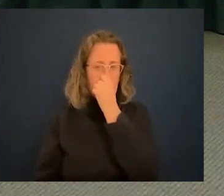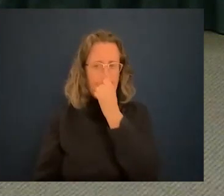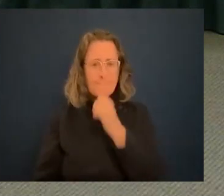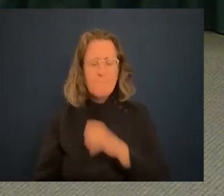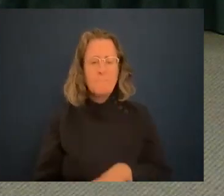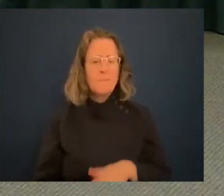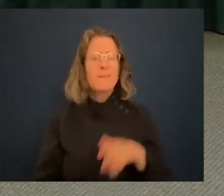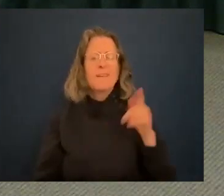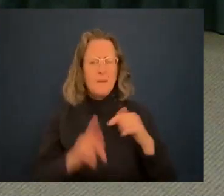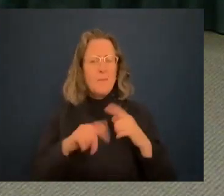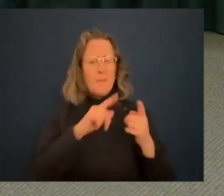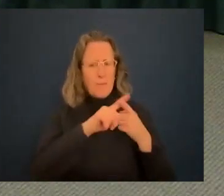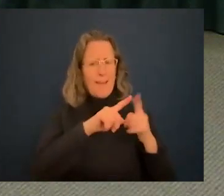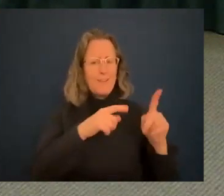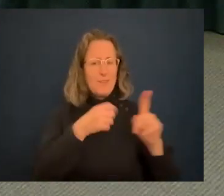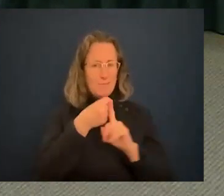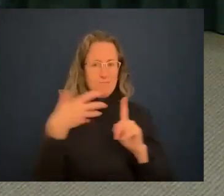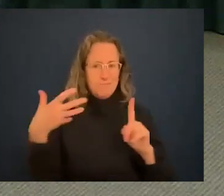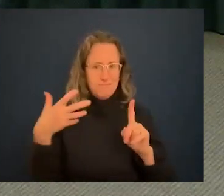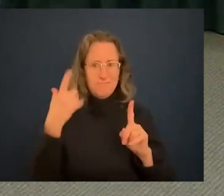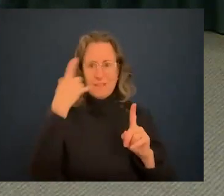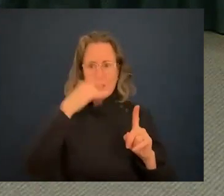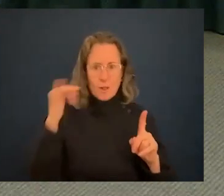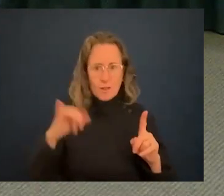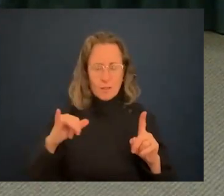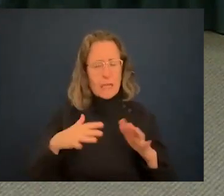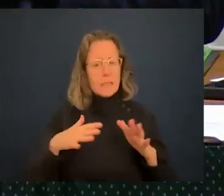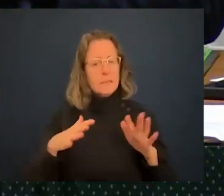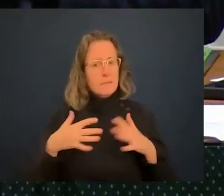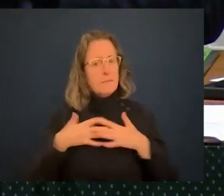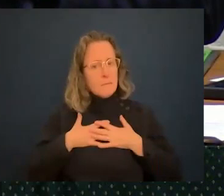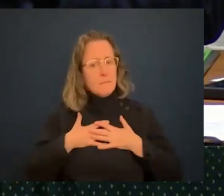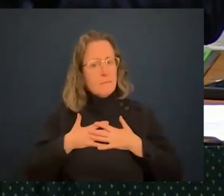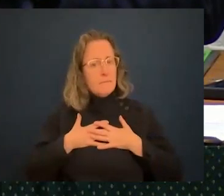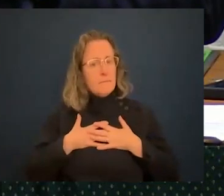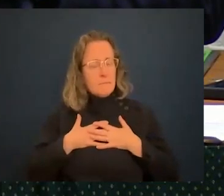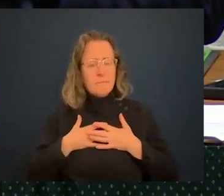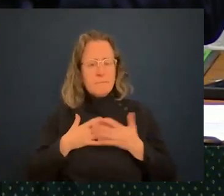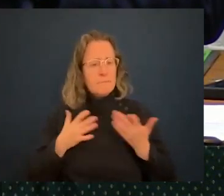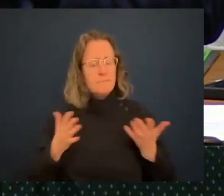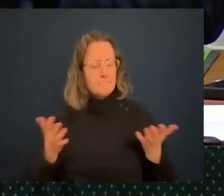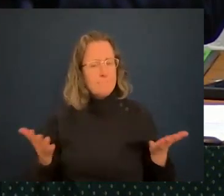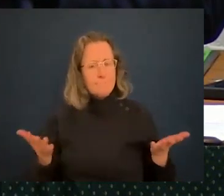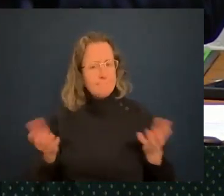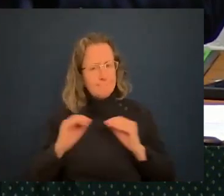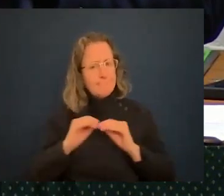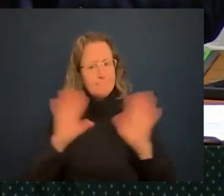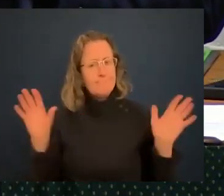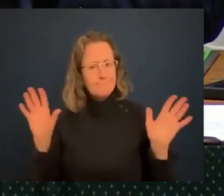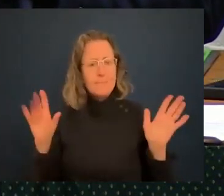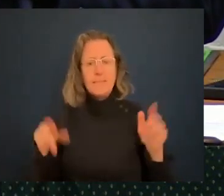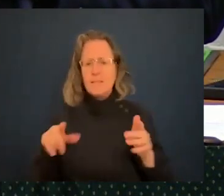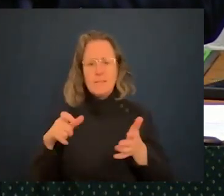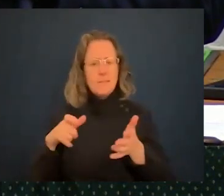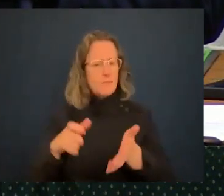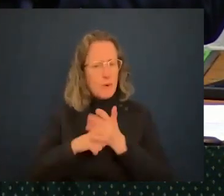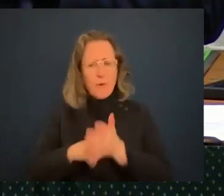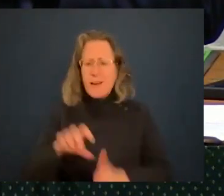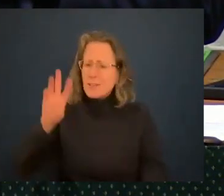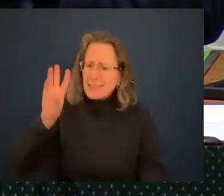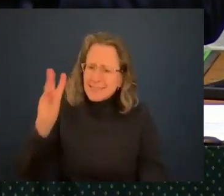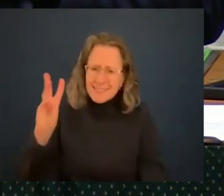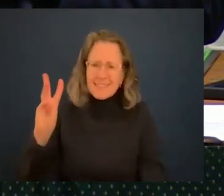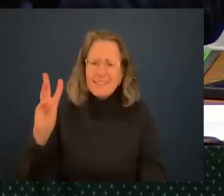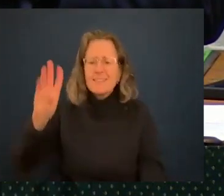to operationalize those people at a scene um and the need for at least six people on scene seems